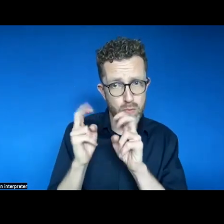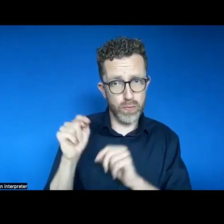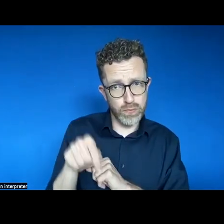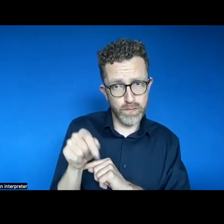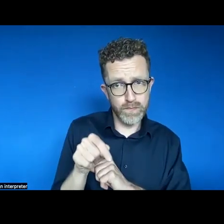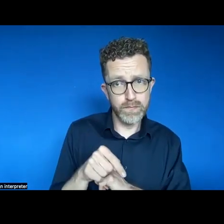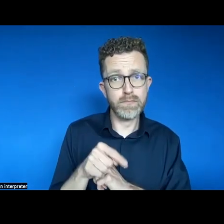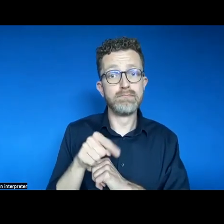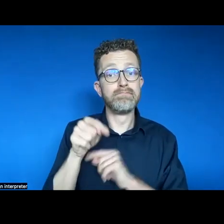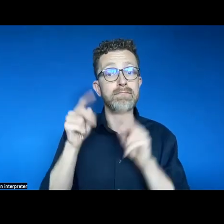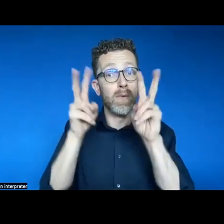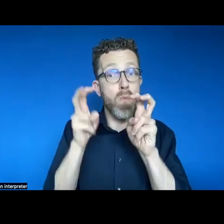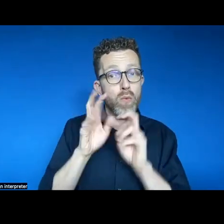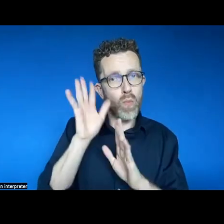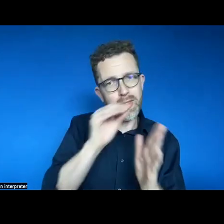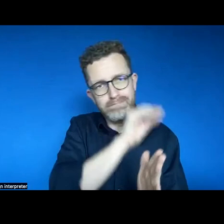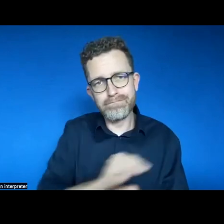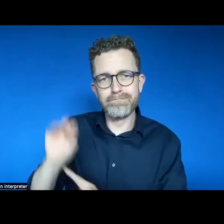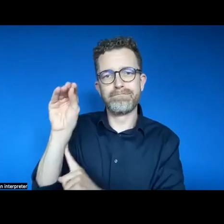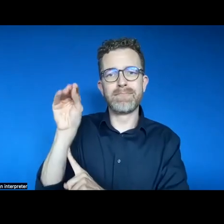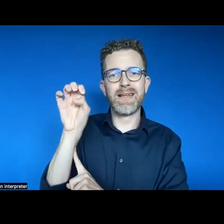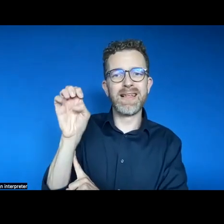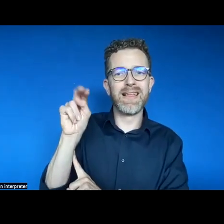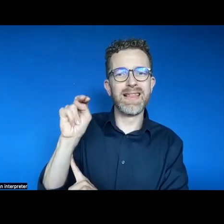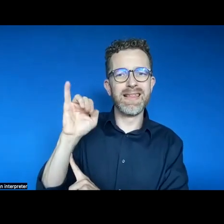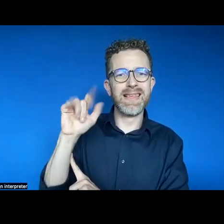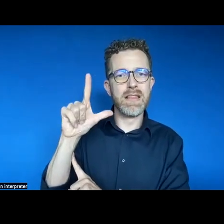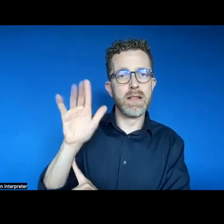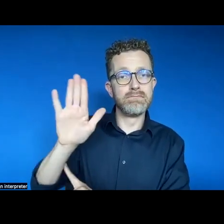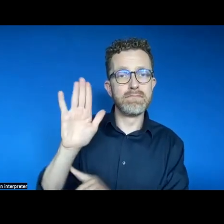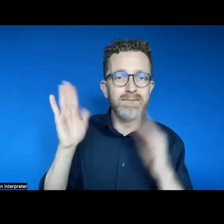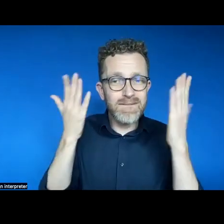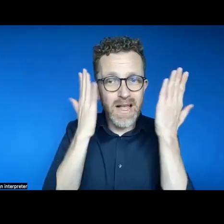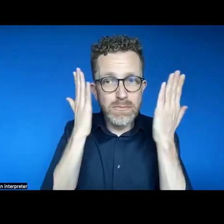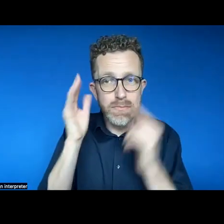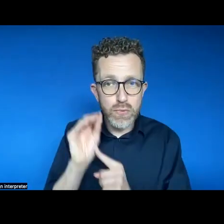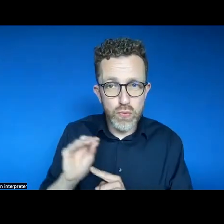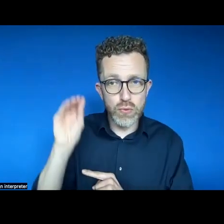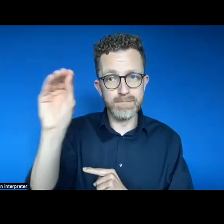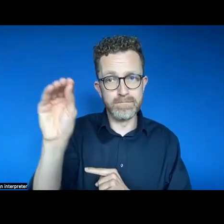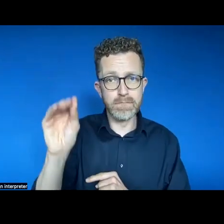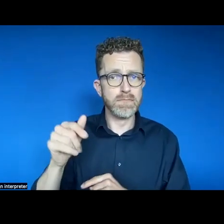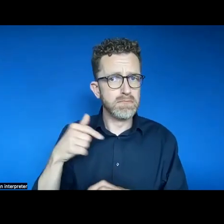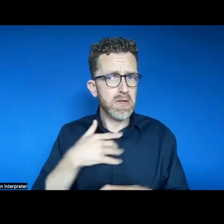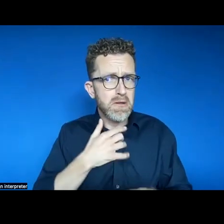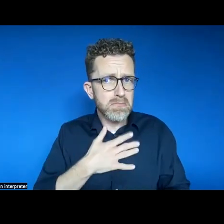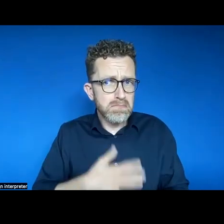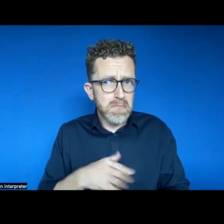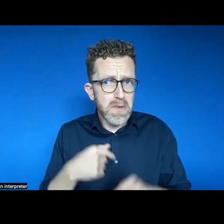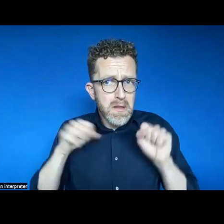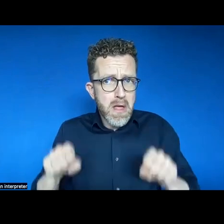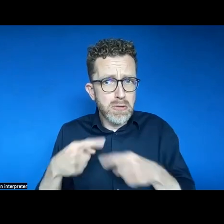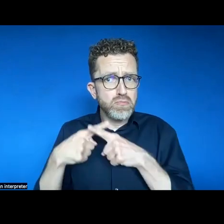registered for the webinar. And as I wrote in the chat, thank you for everyone offering support in